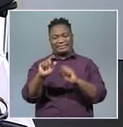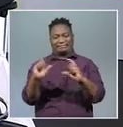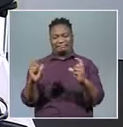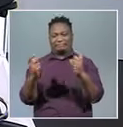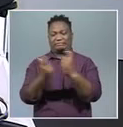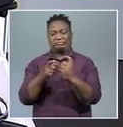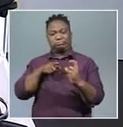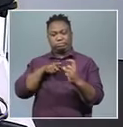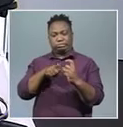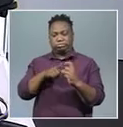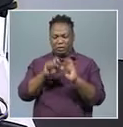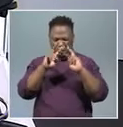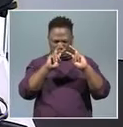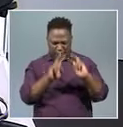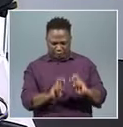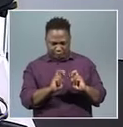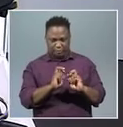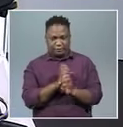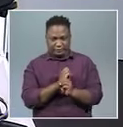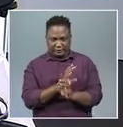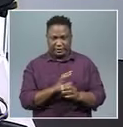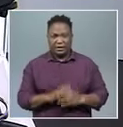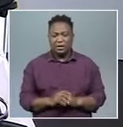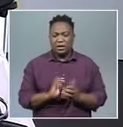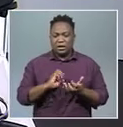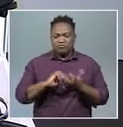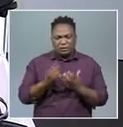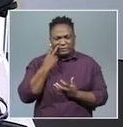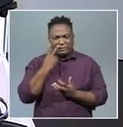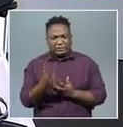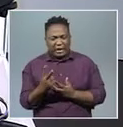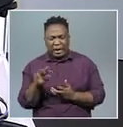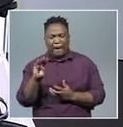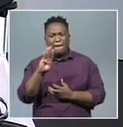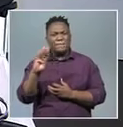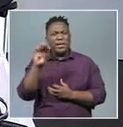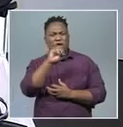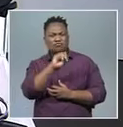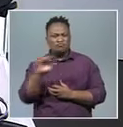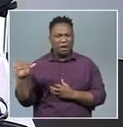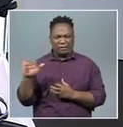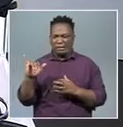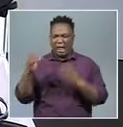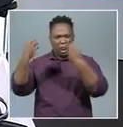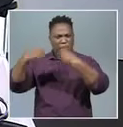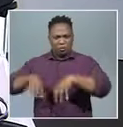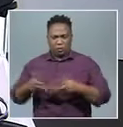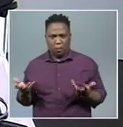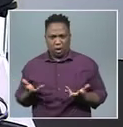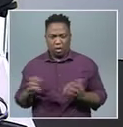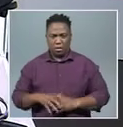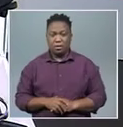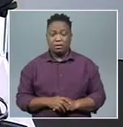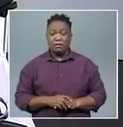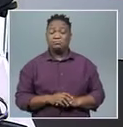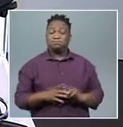have been gone through with a fine-tooth comb to see where billions have been lost. And the contract that he speaks about here is one